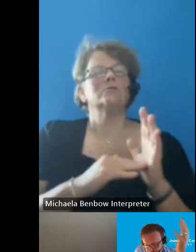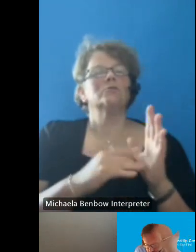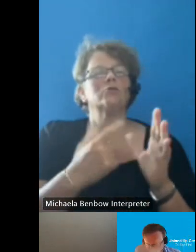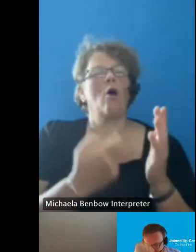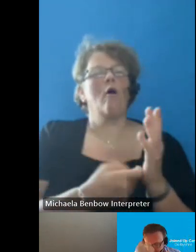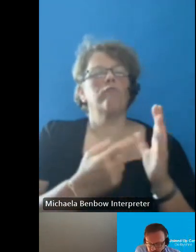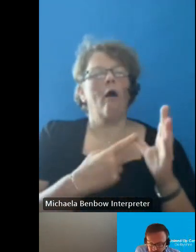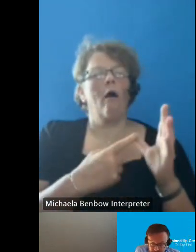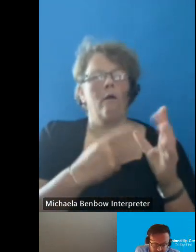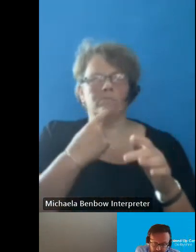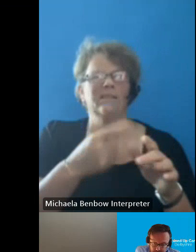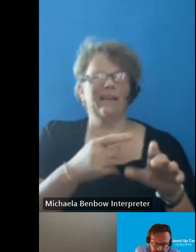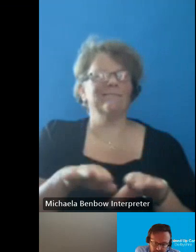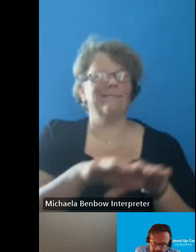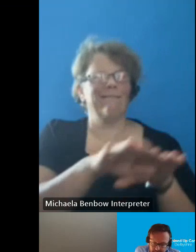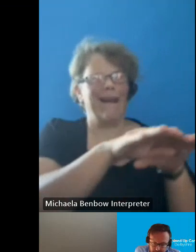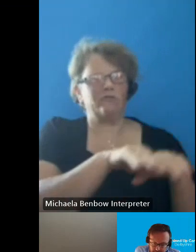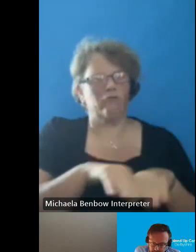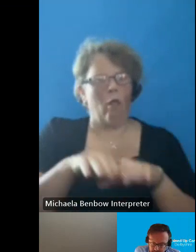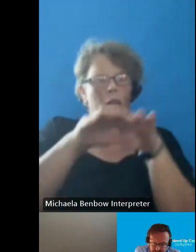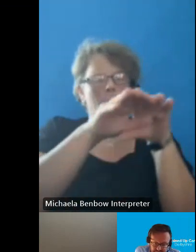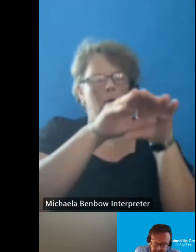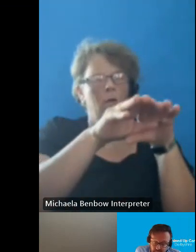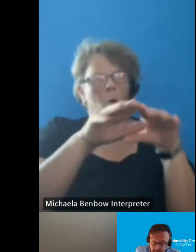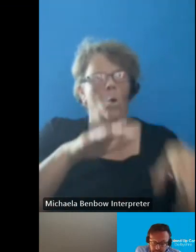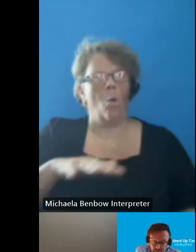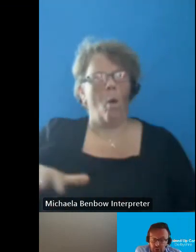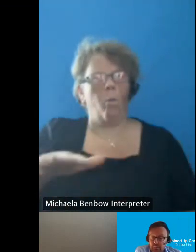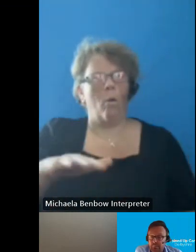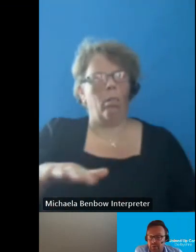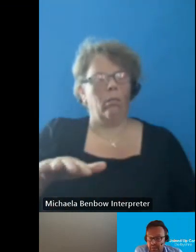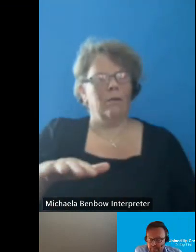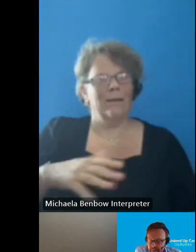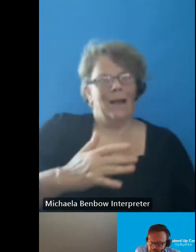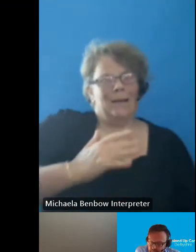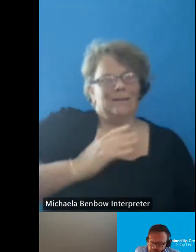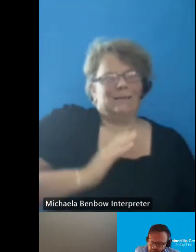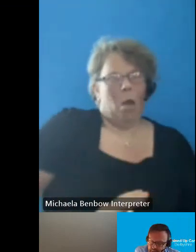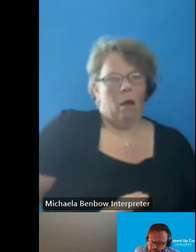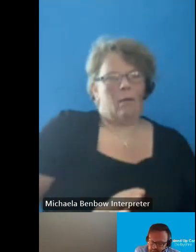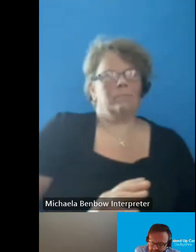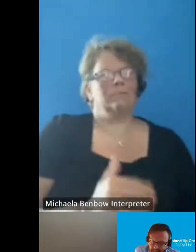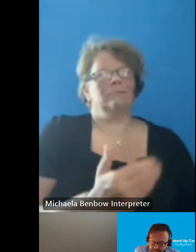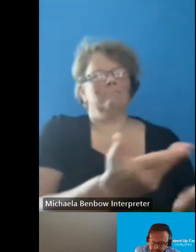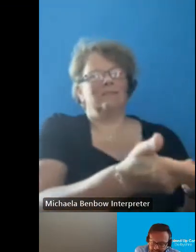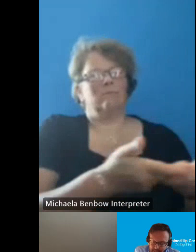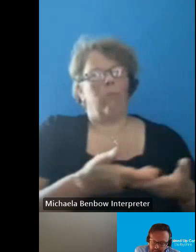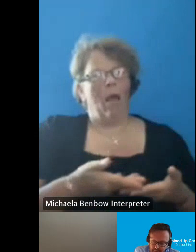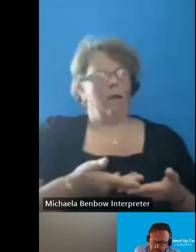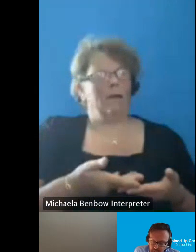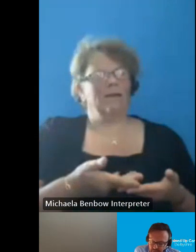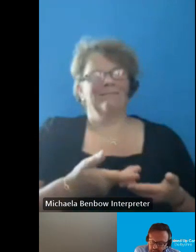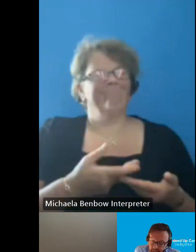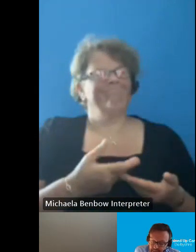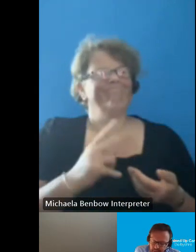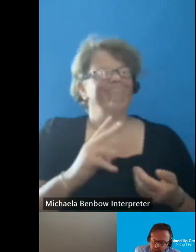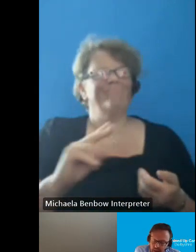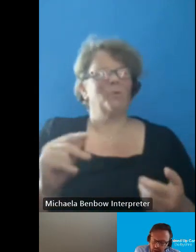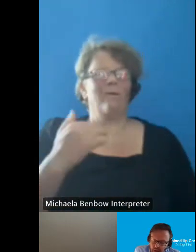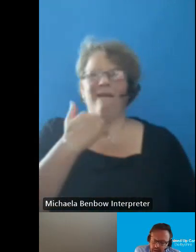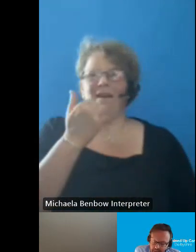a national thing as well as a local thing, this kind of demand versus supply. We haven't got enough money to keep the thing